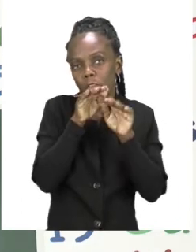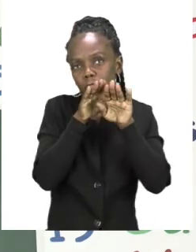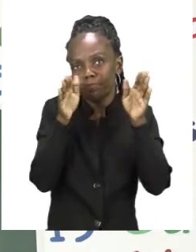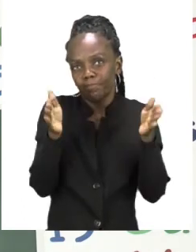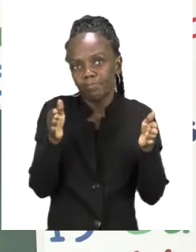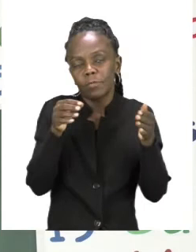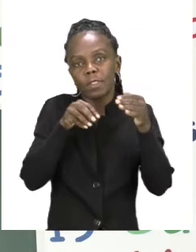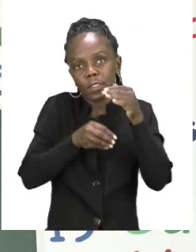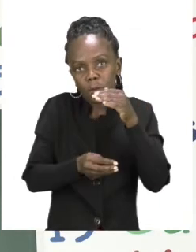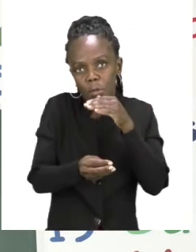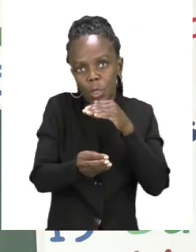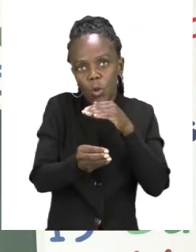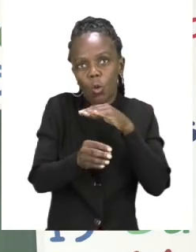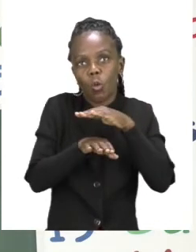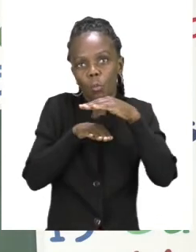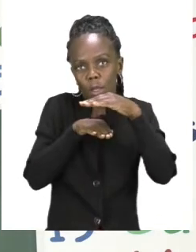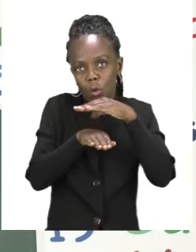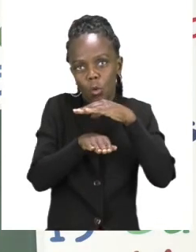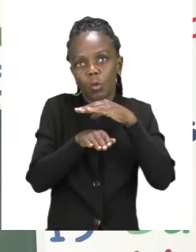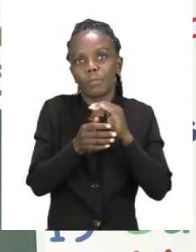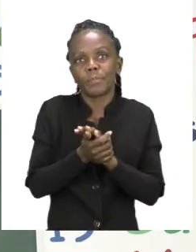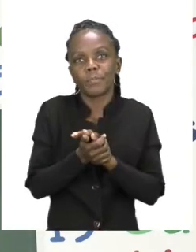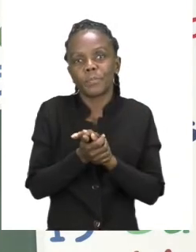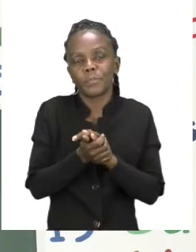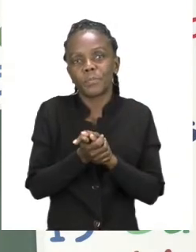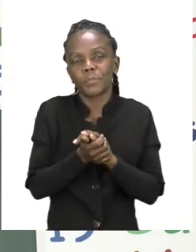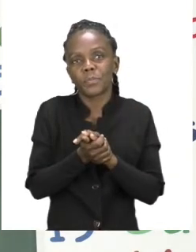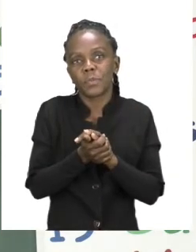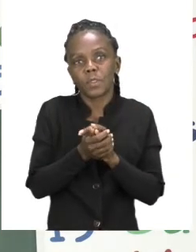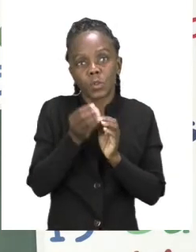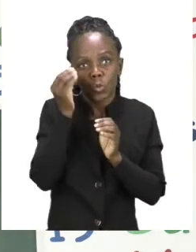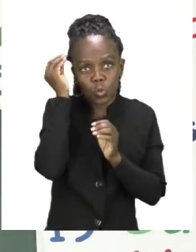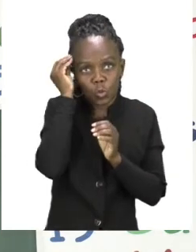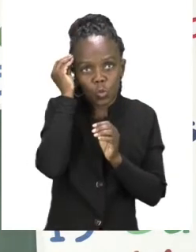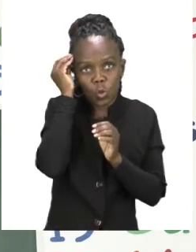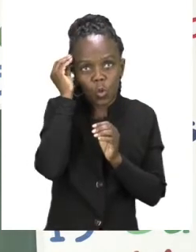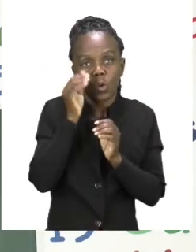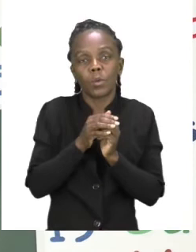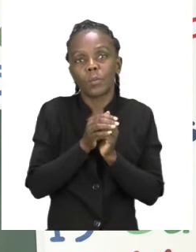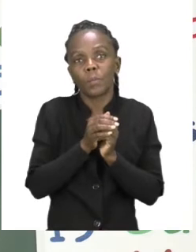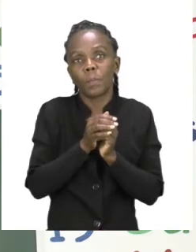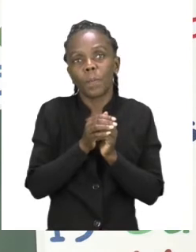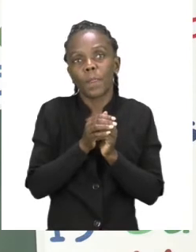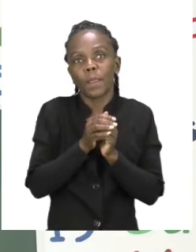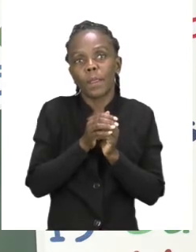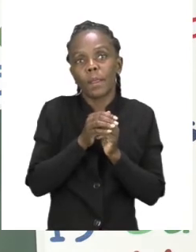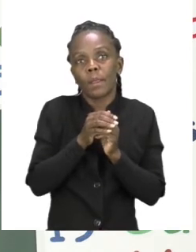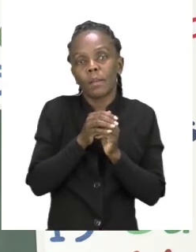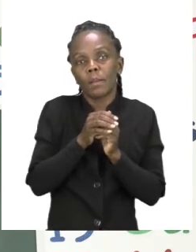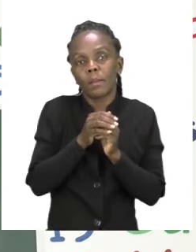the table. So now that we know the difference between above, which means up,